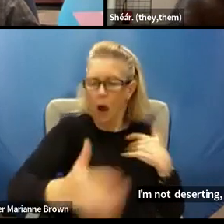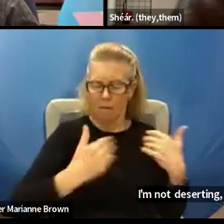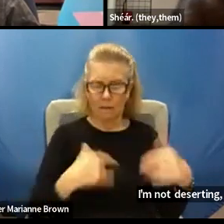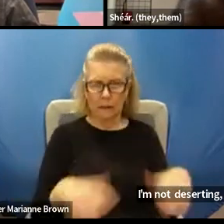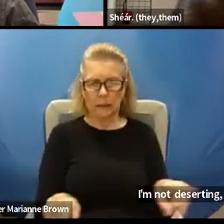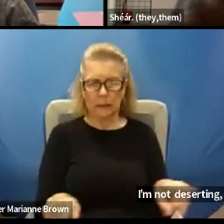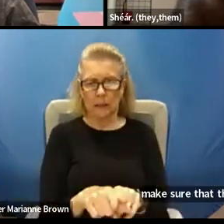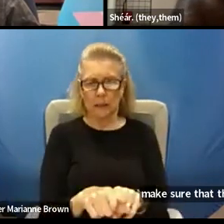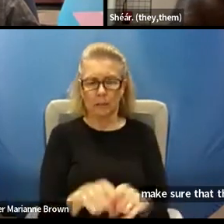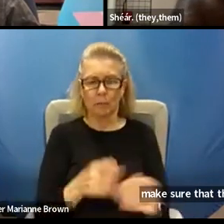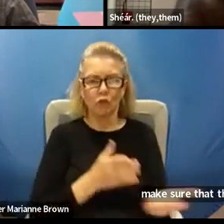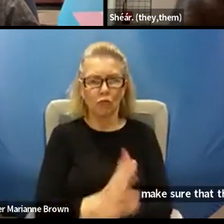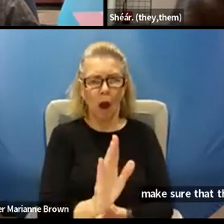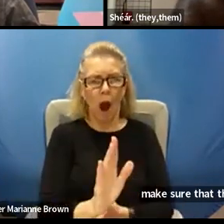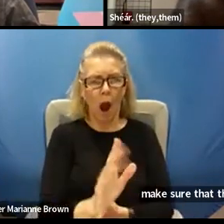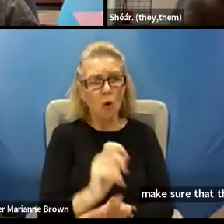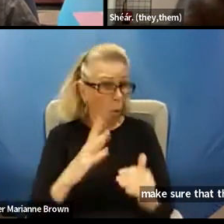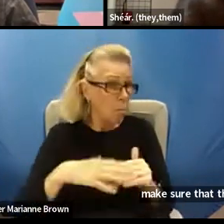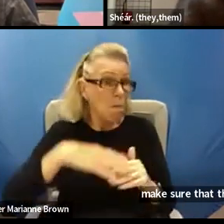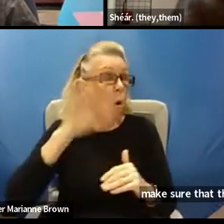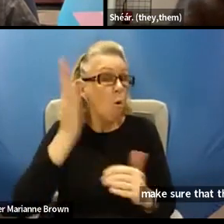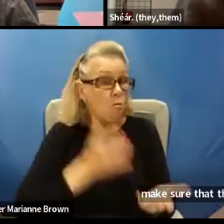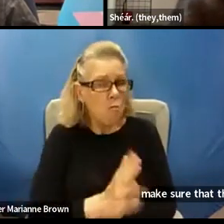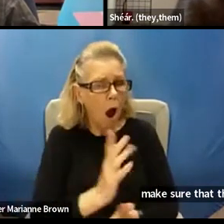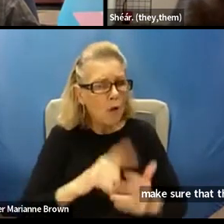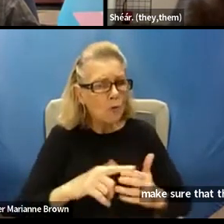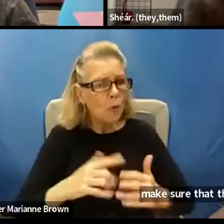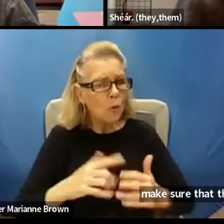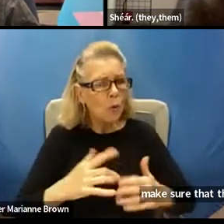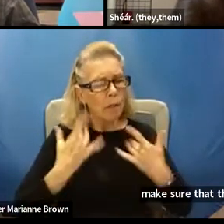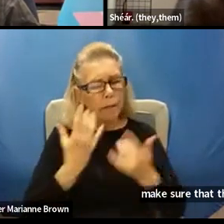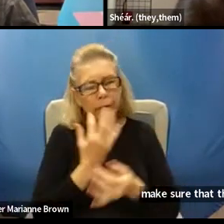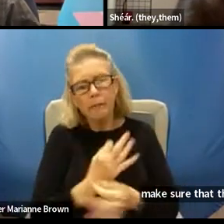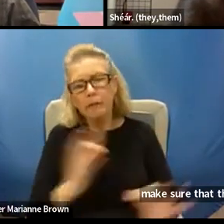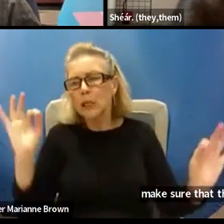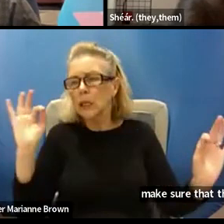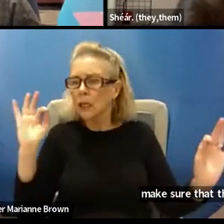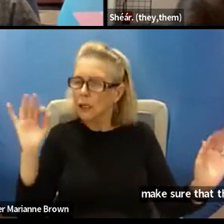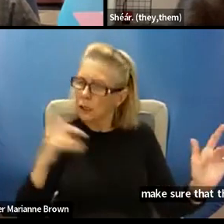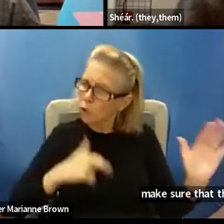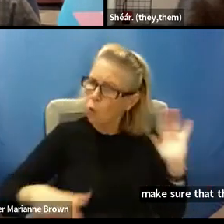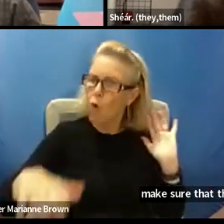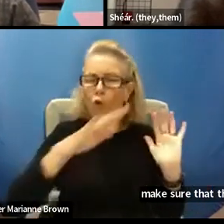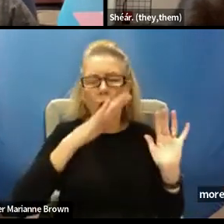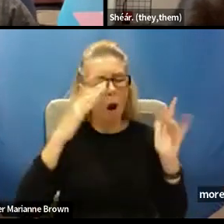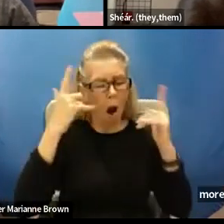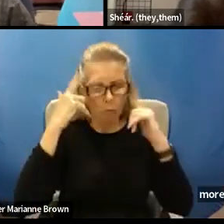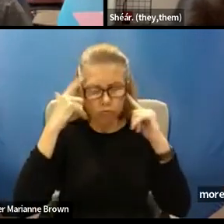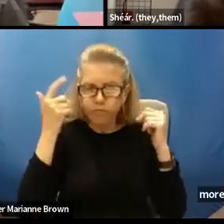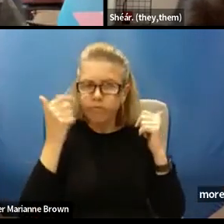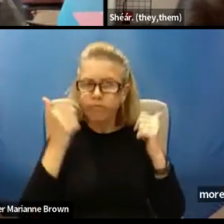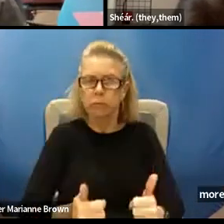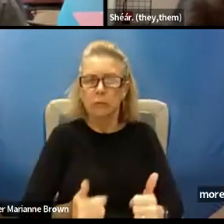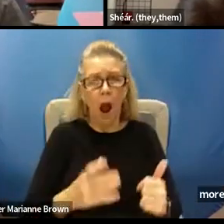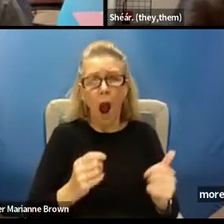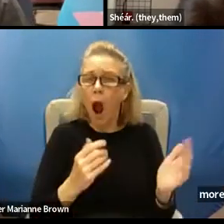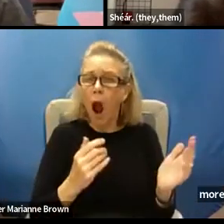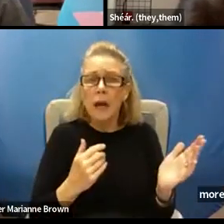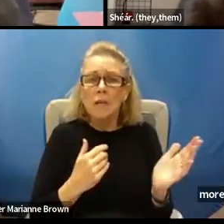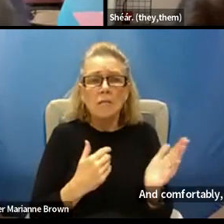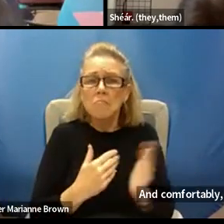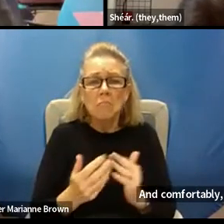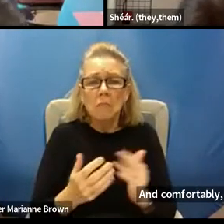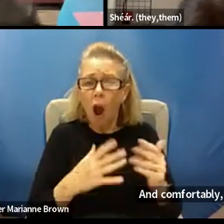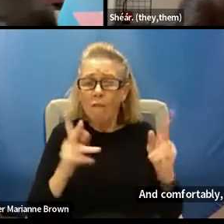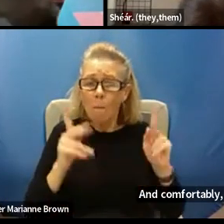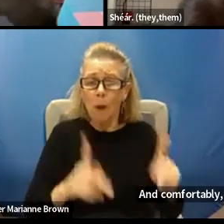not more, to walk around freely and comfortably. And that goes for a conformed trans person and a non-conforming